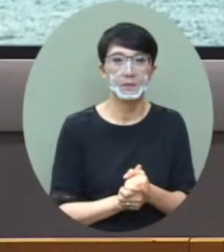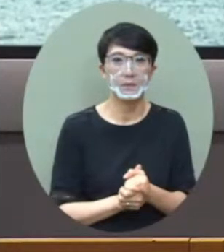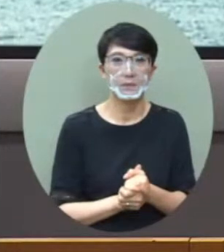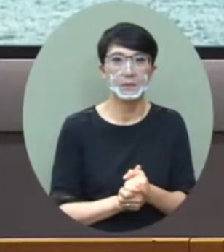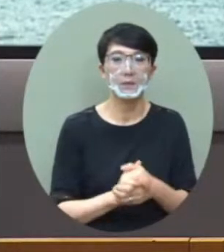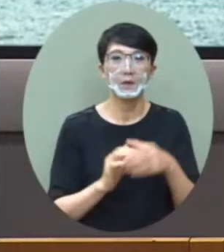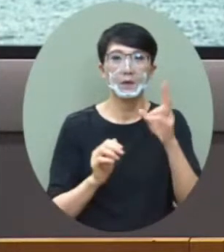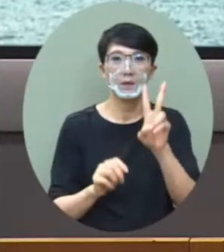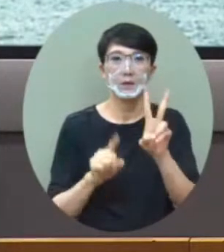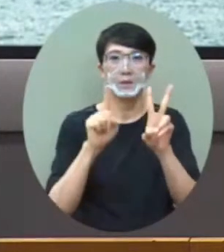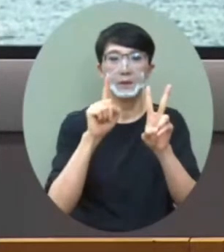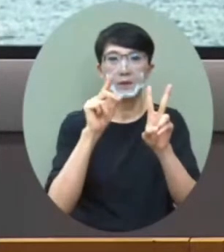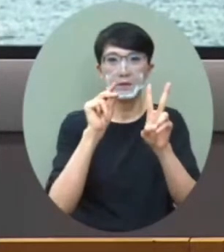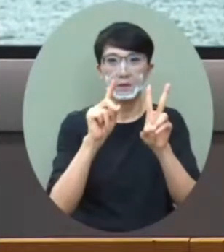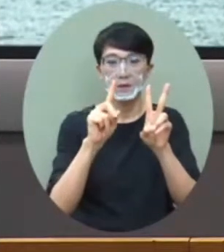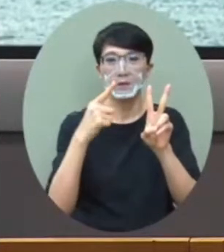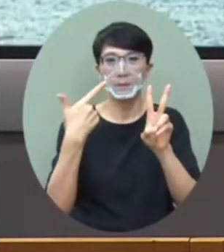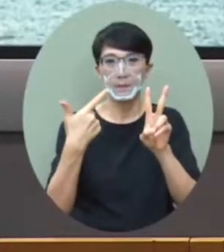reported.